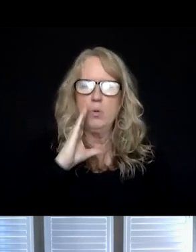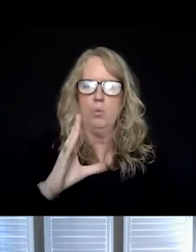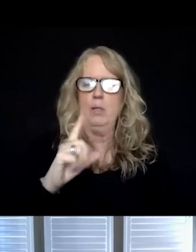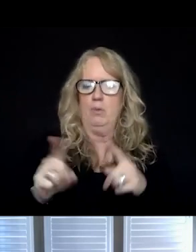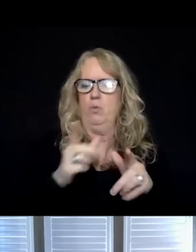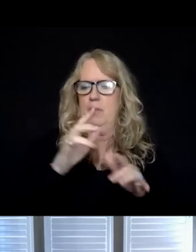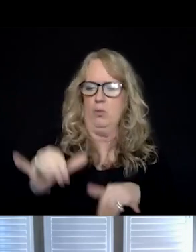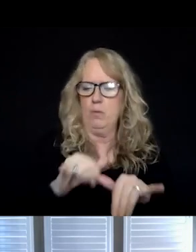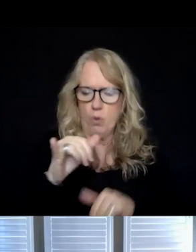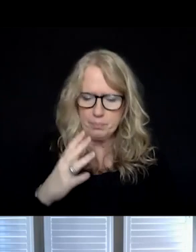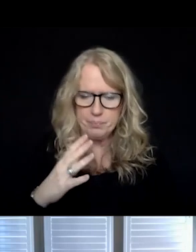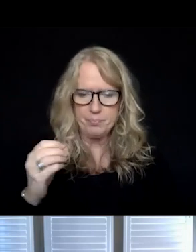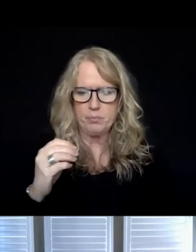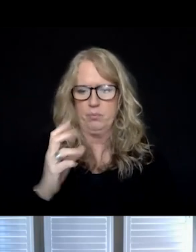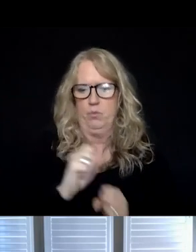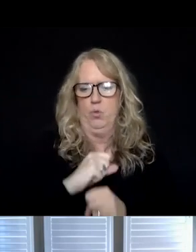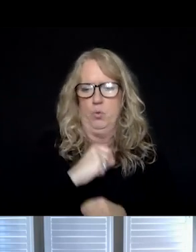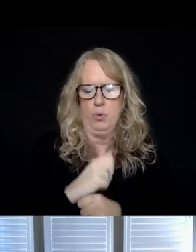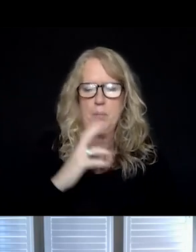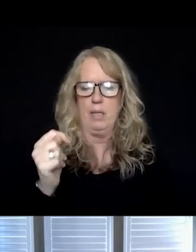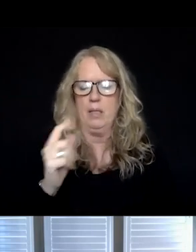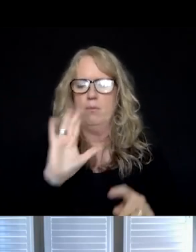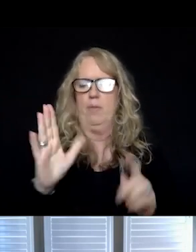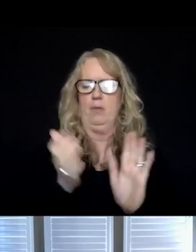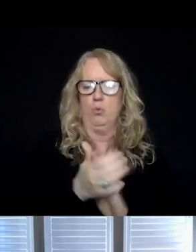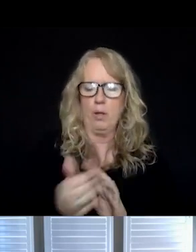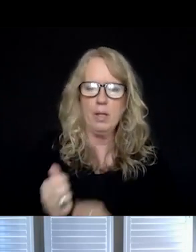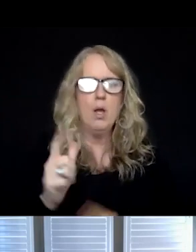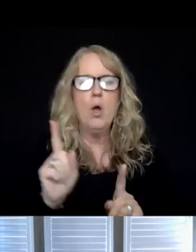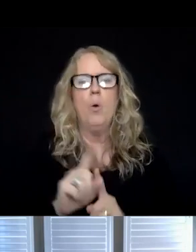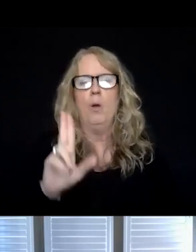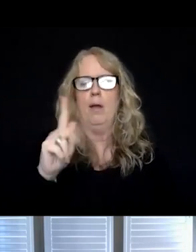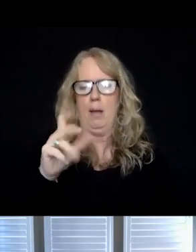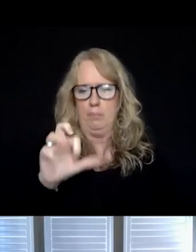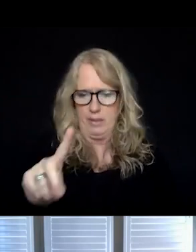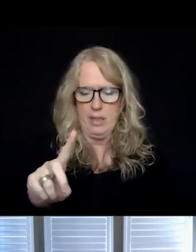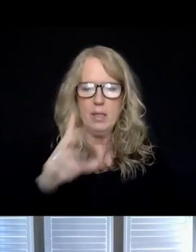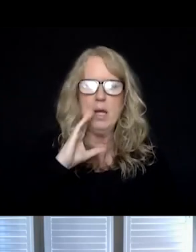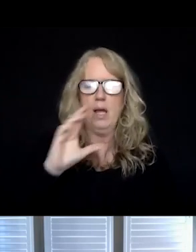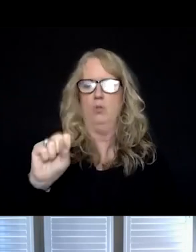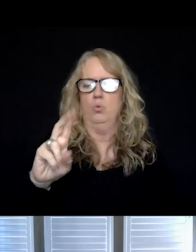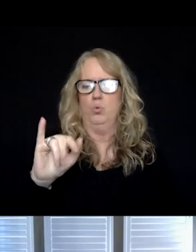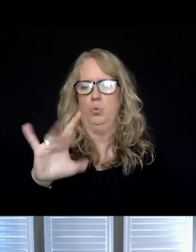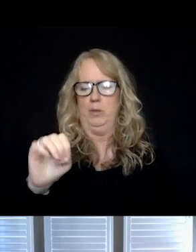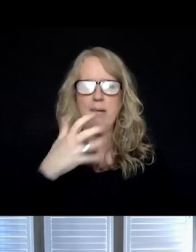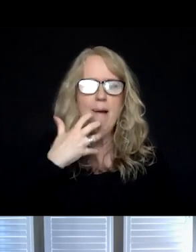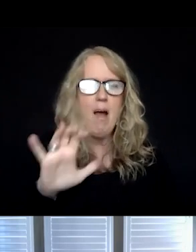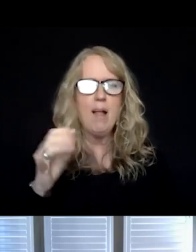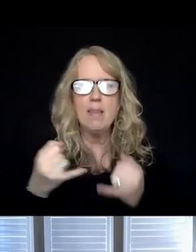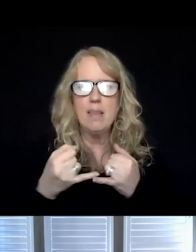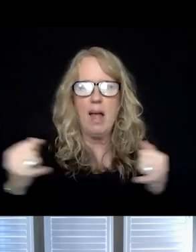uniform manner to make it quality. We updated suicide hotline because nobody was